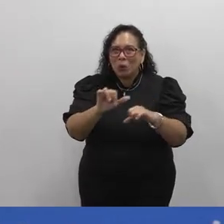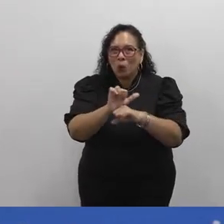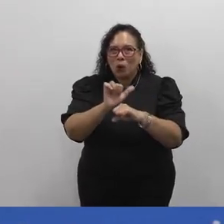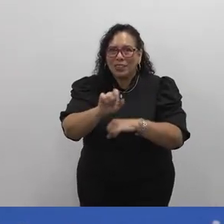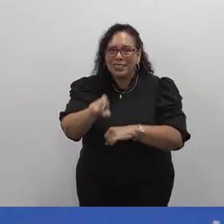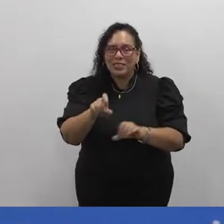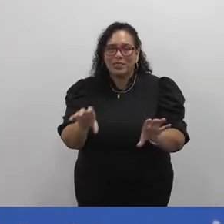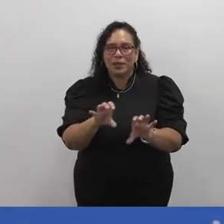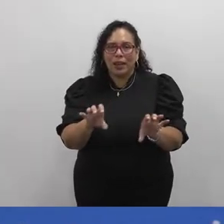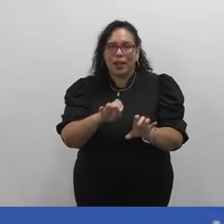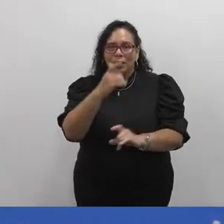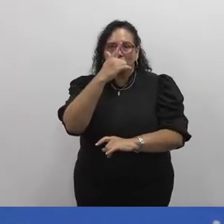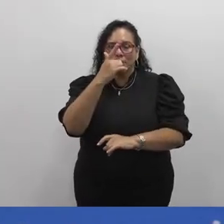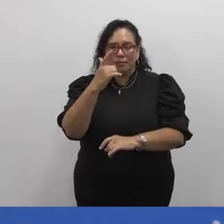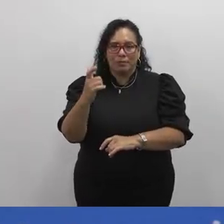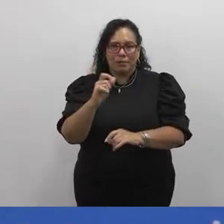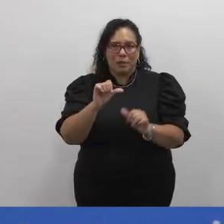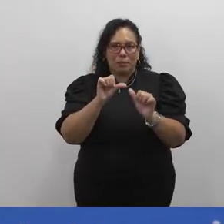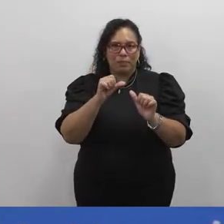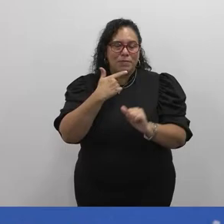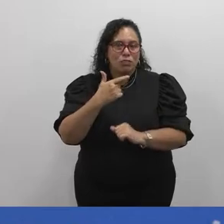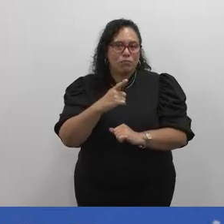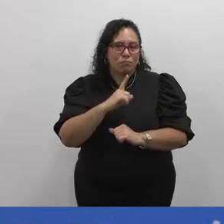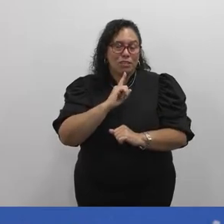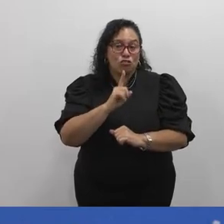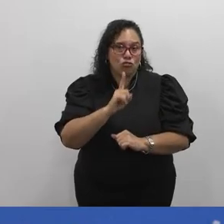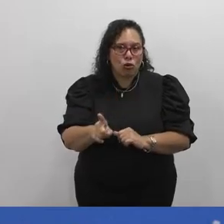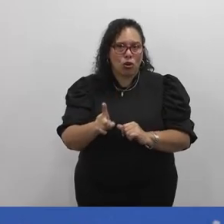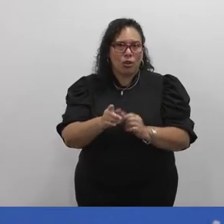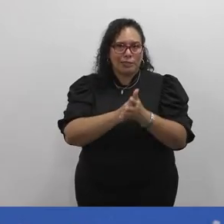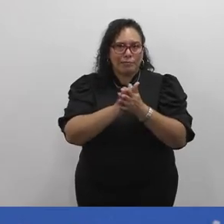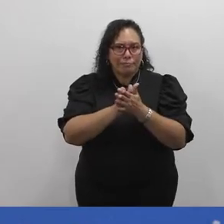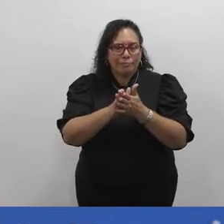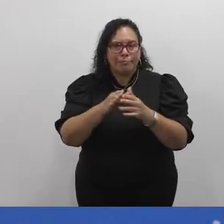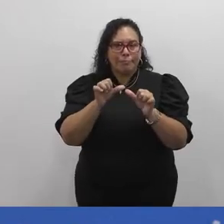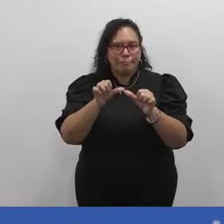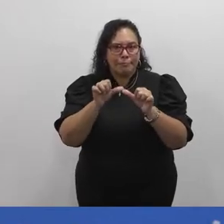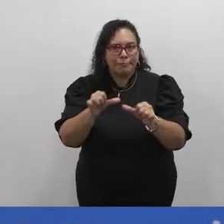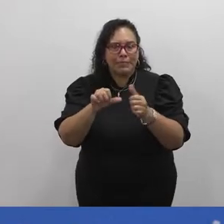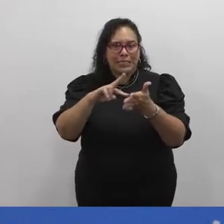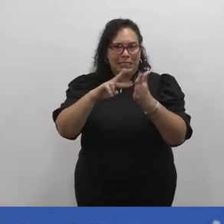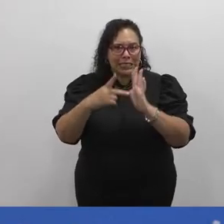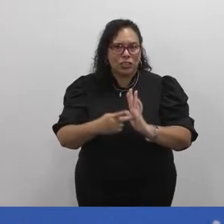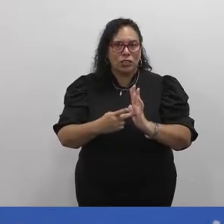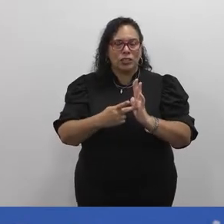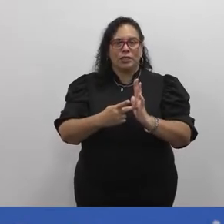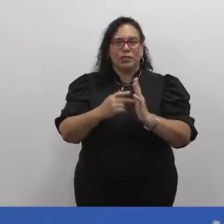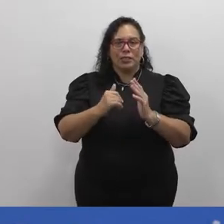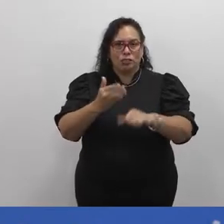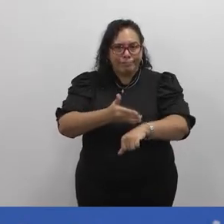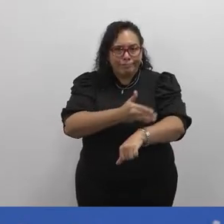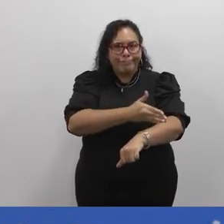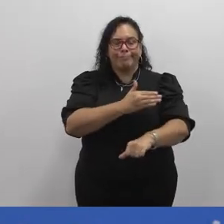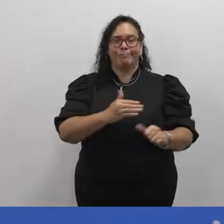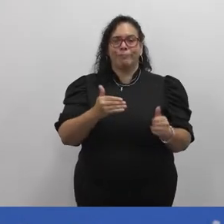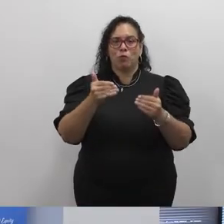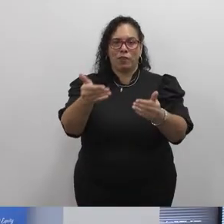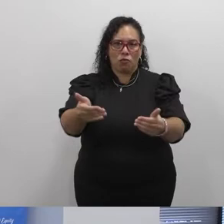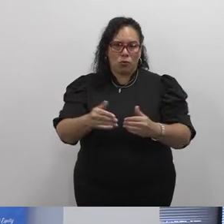sure that continues in a more vigorous and intentional way moving forward. So thank you for all. Right on. Great comments.